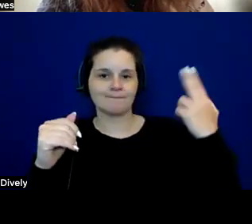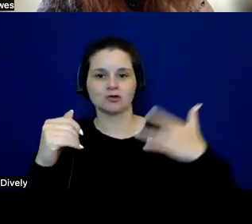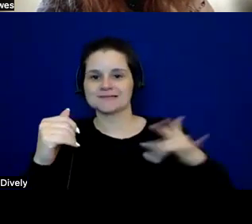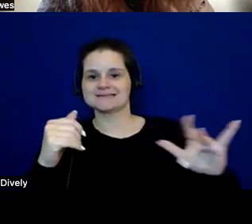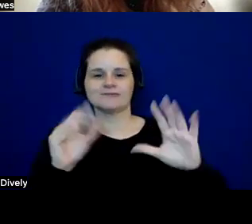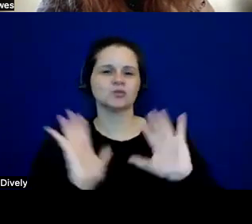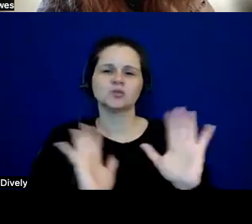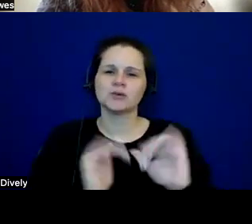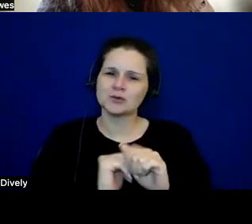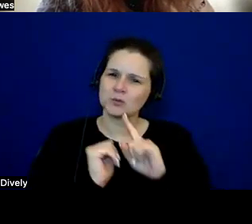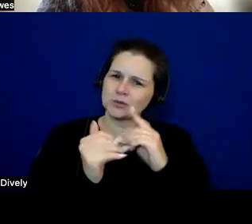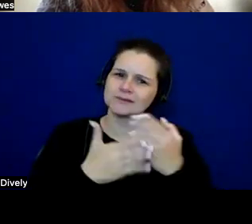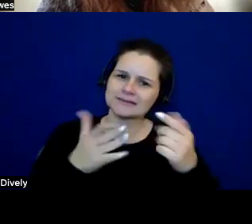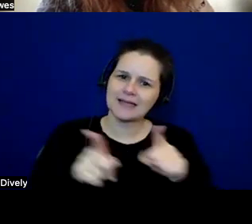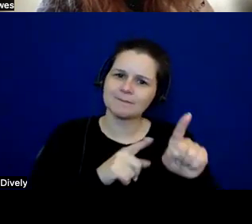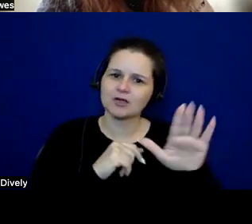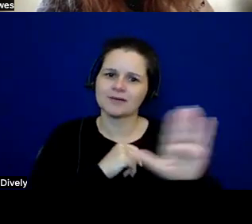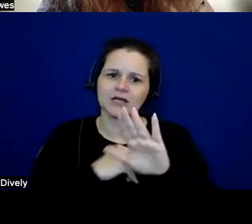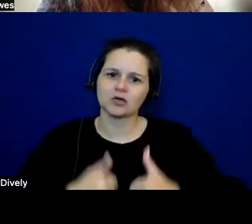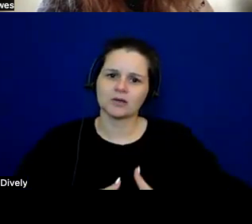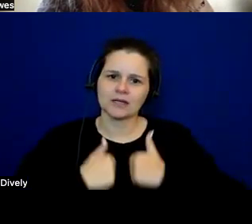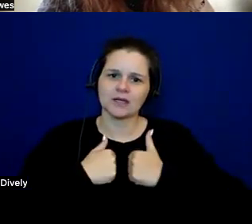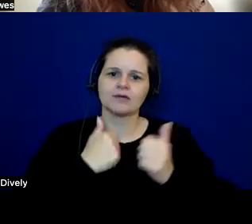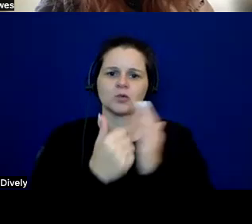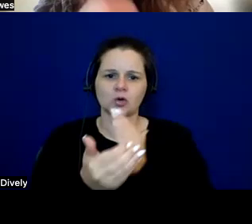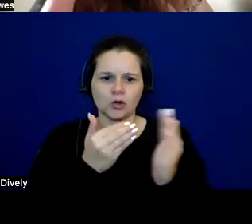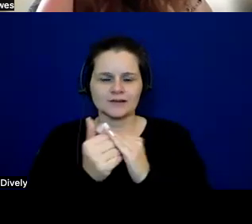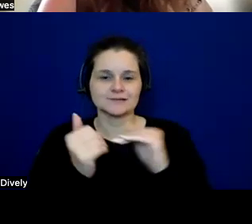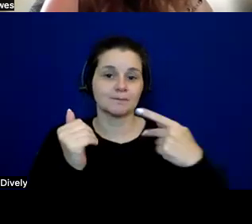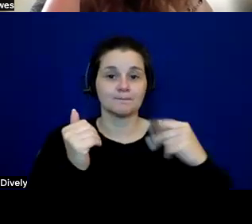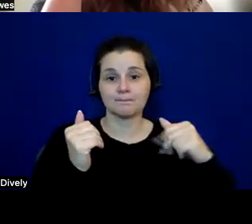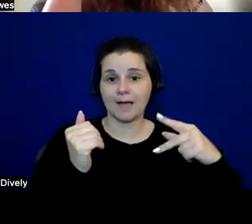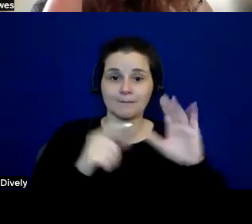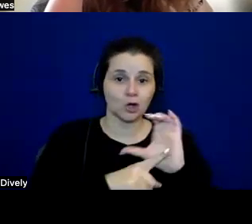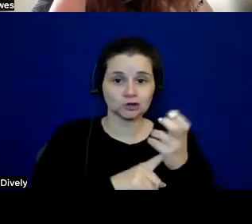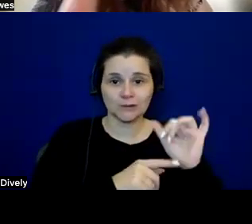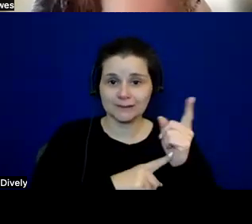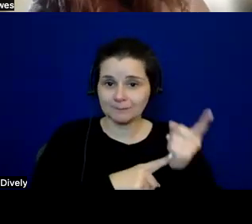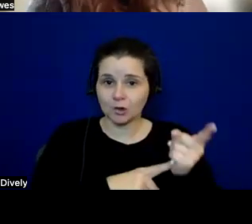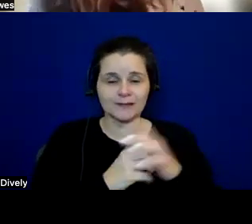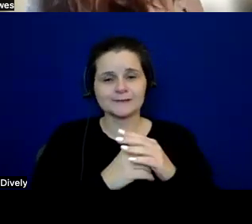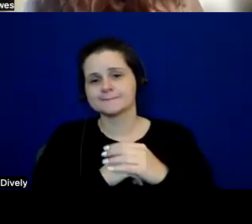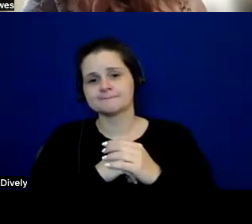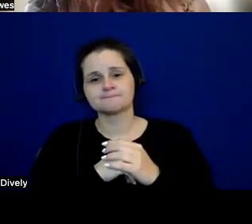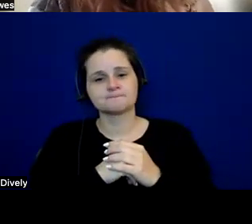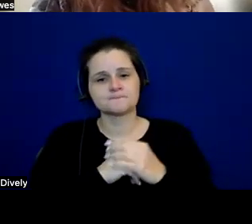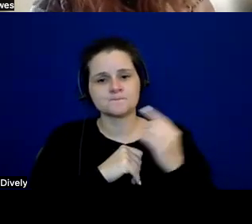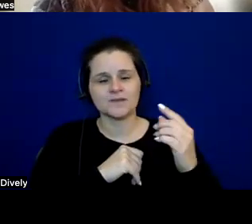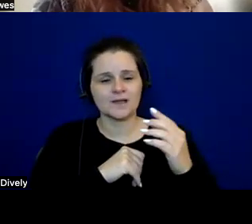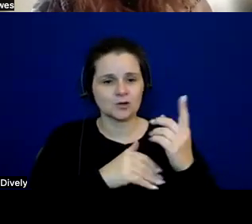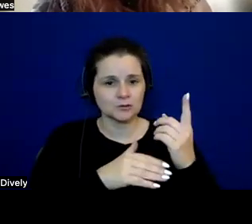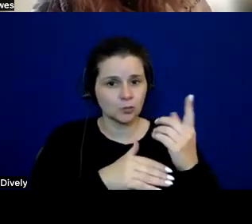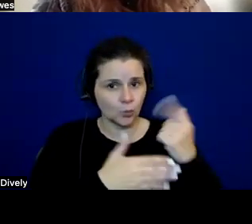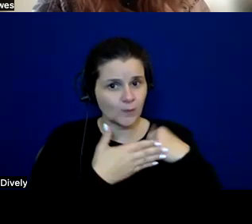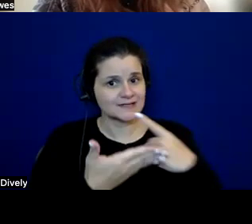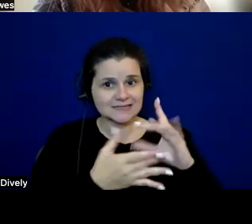are going on in their life, regardless of pop culture at the moment. Never always take what they're saying